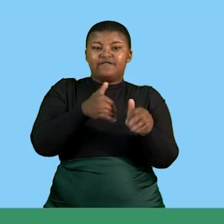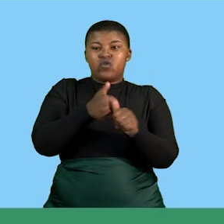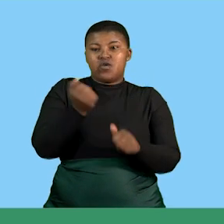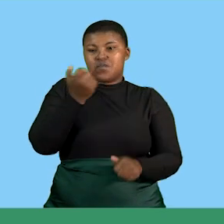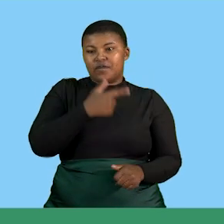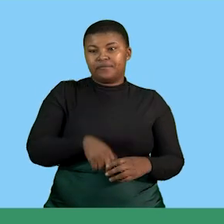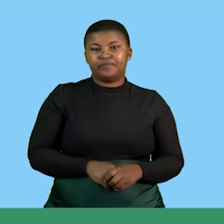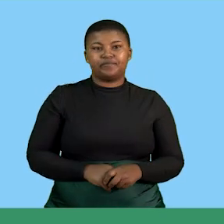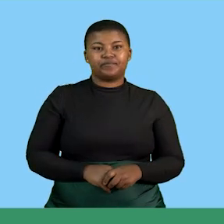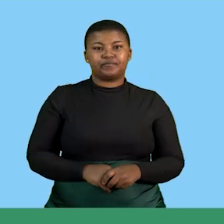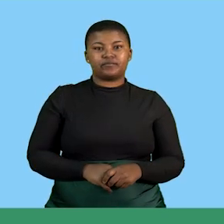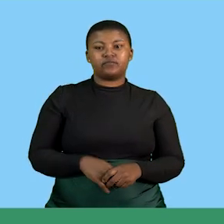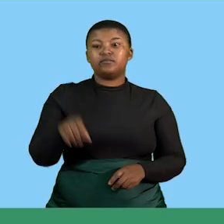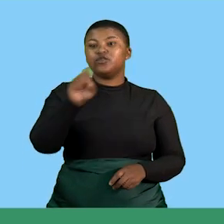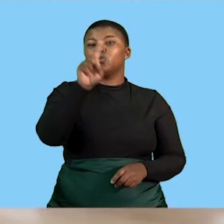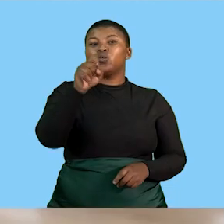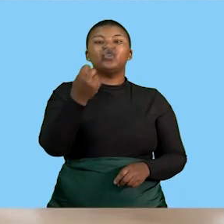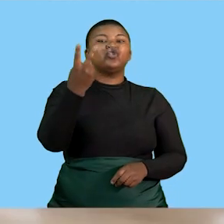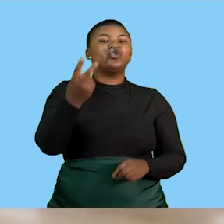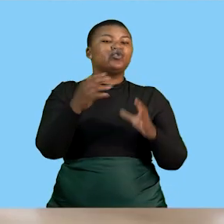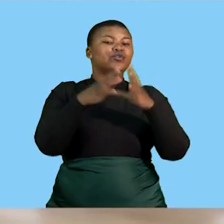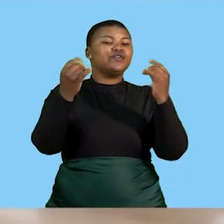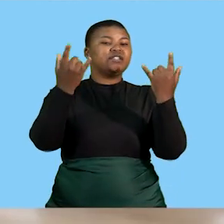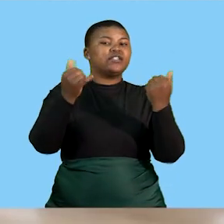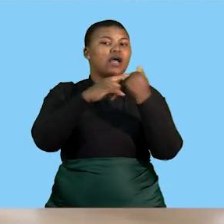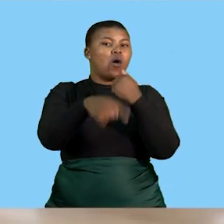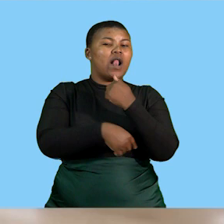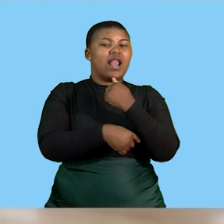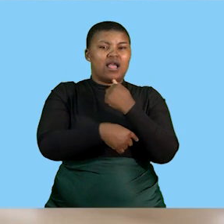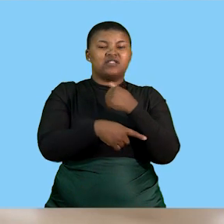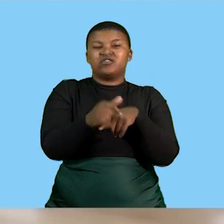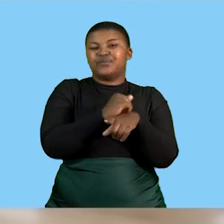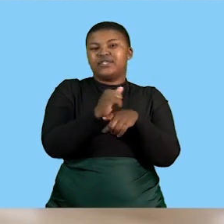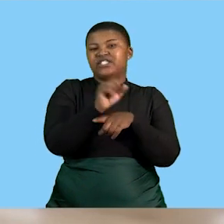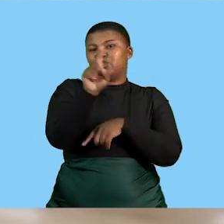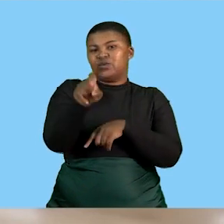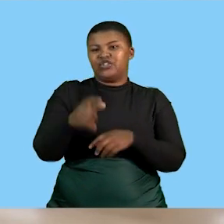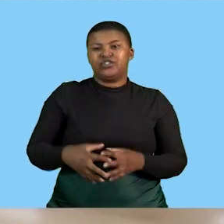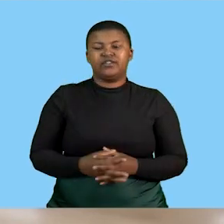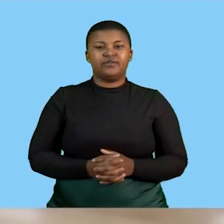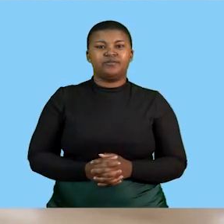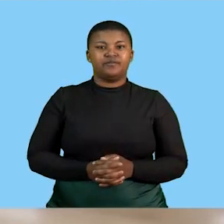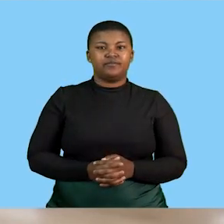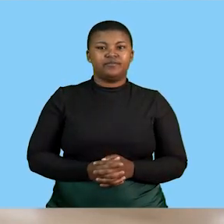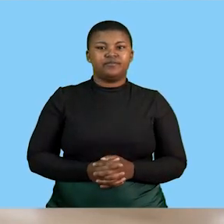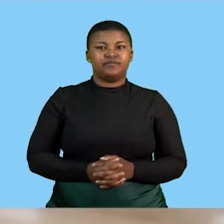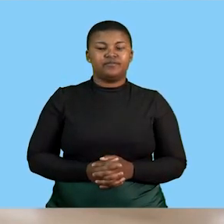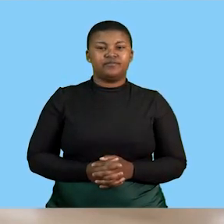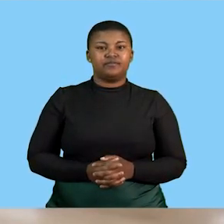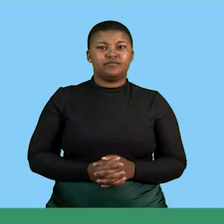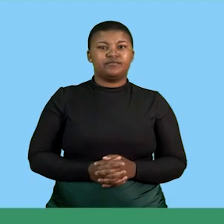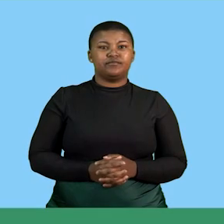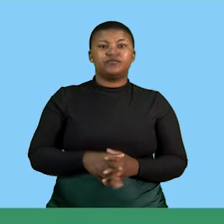All right, that's it for question 2. So let's move on to our last application question. Of course, a scenario